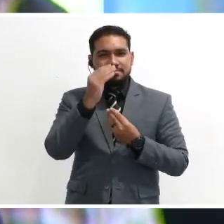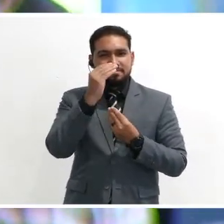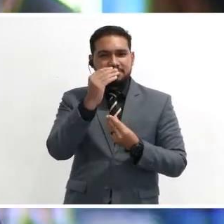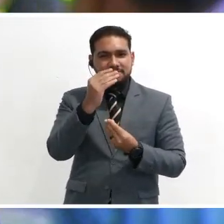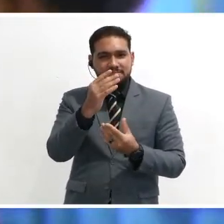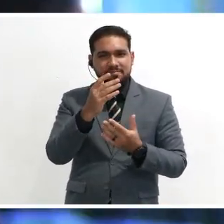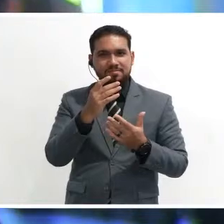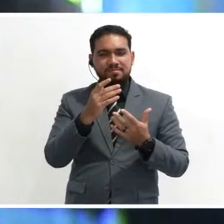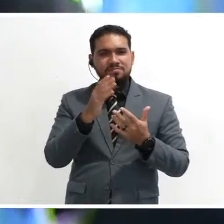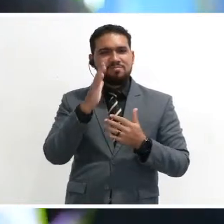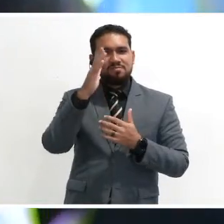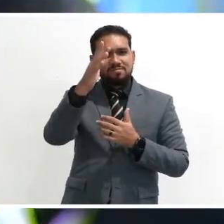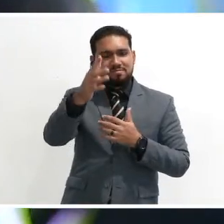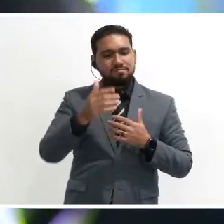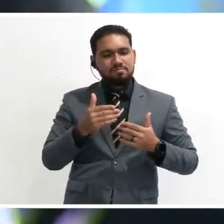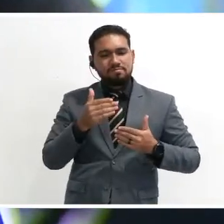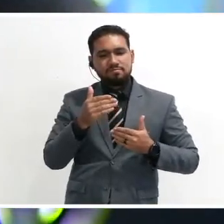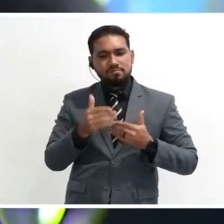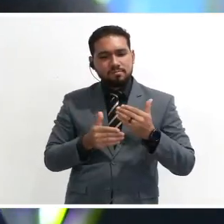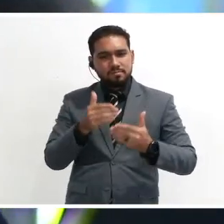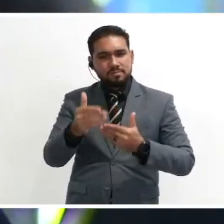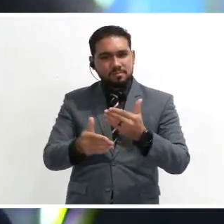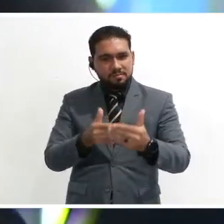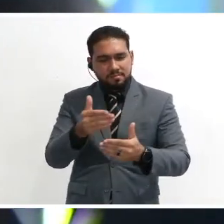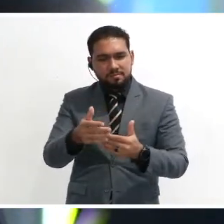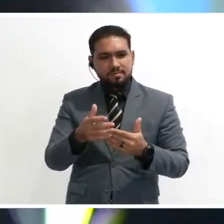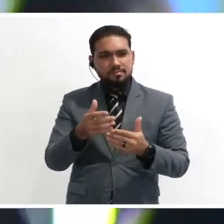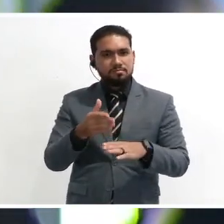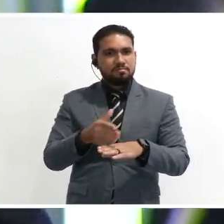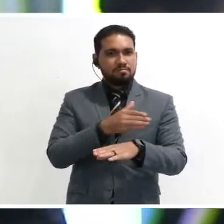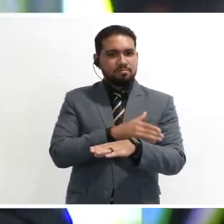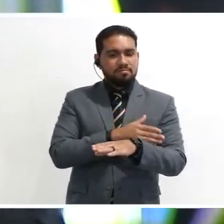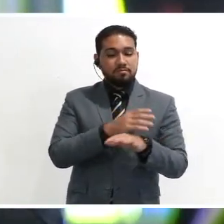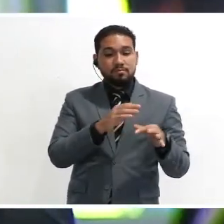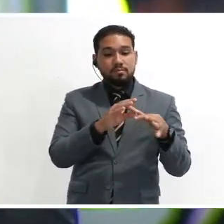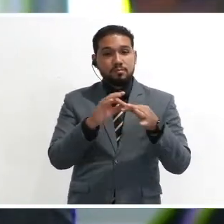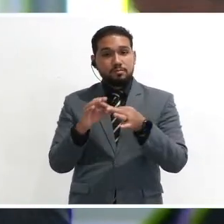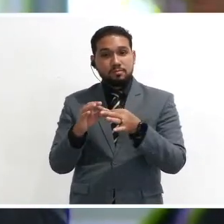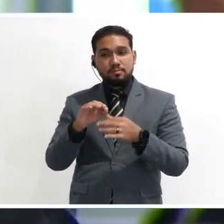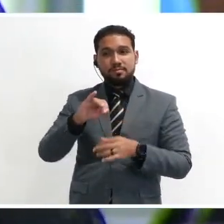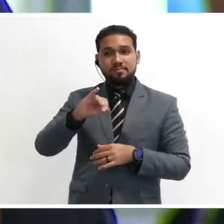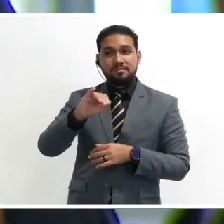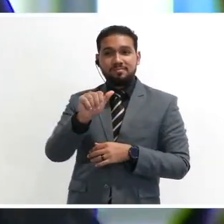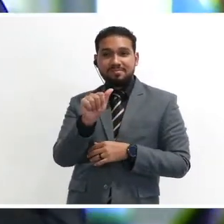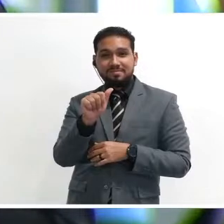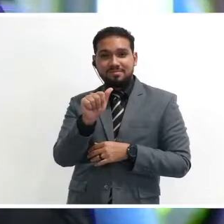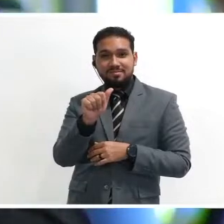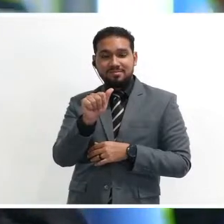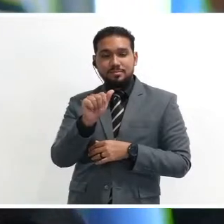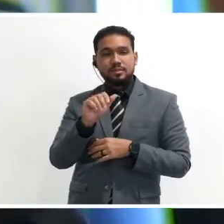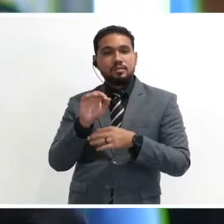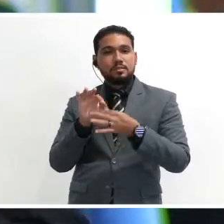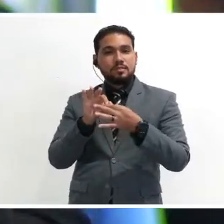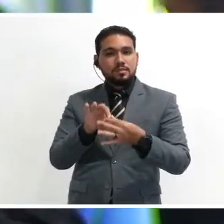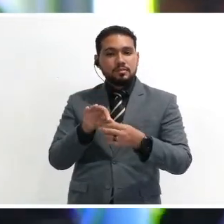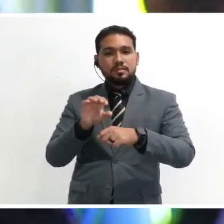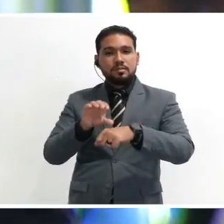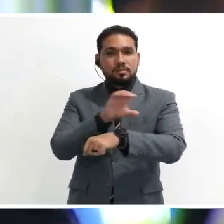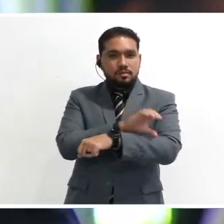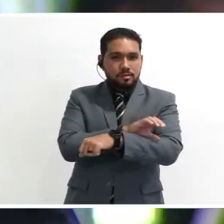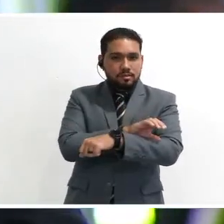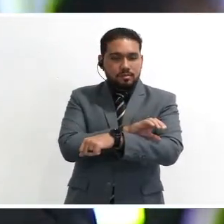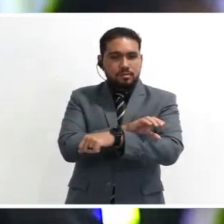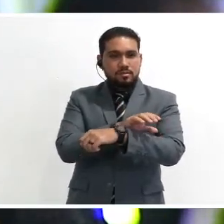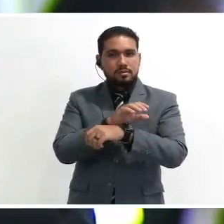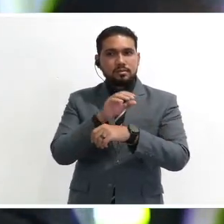accelerator chips get developed and you need to pack more compute into basically the same space of a data